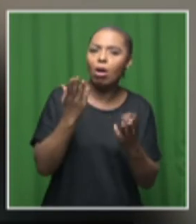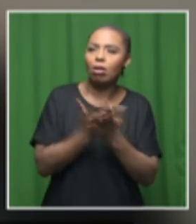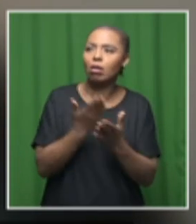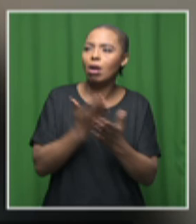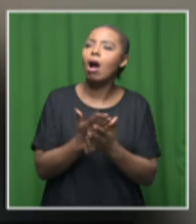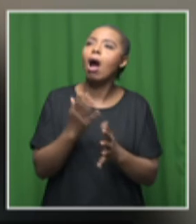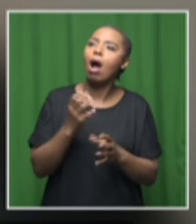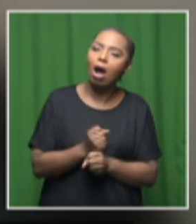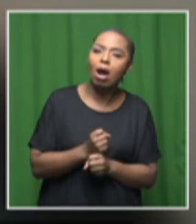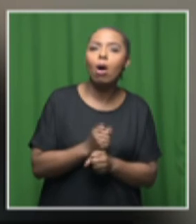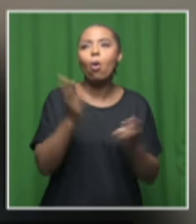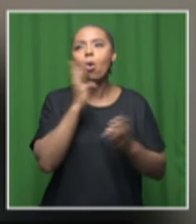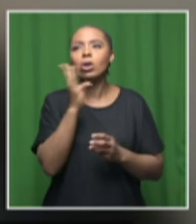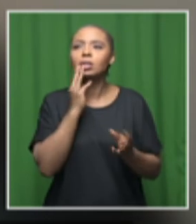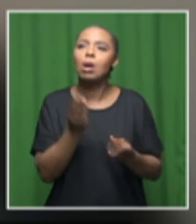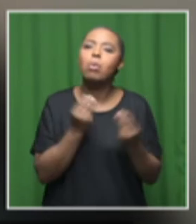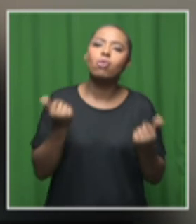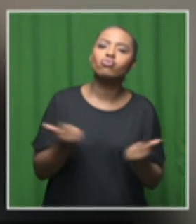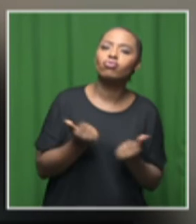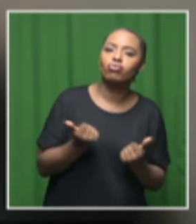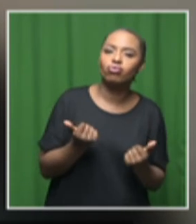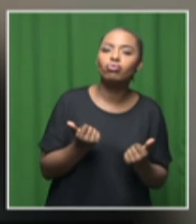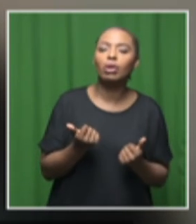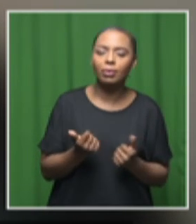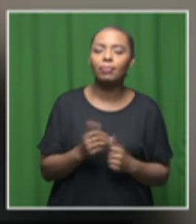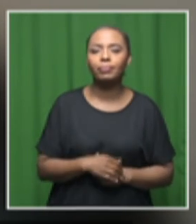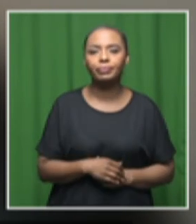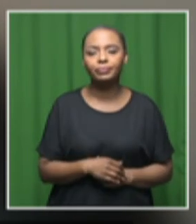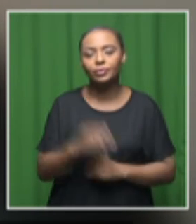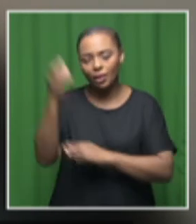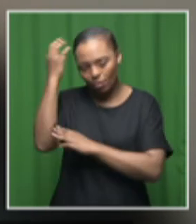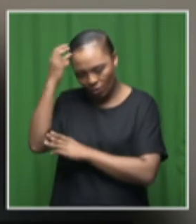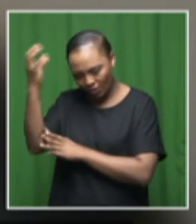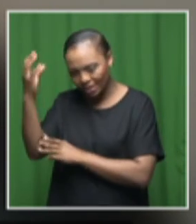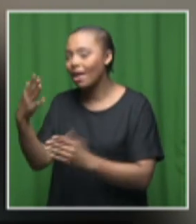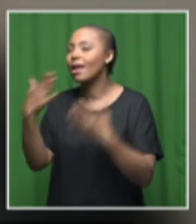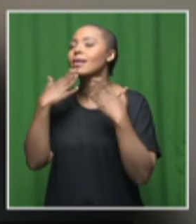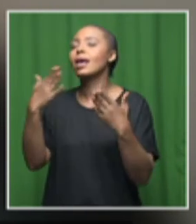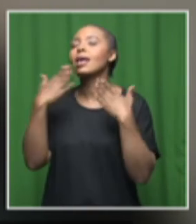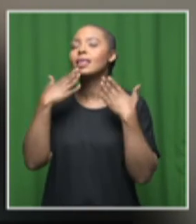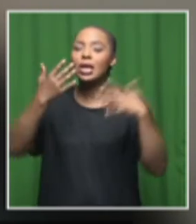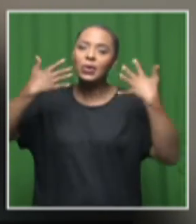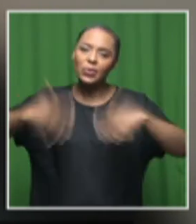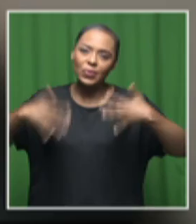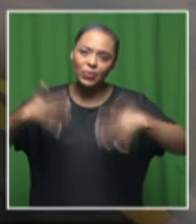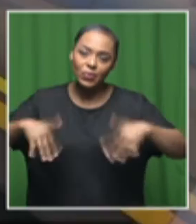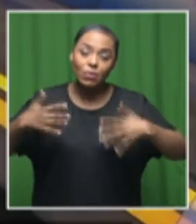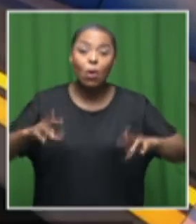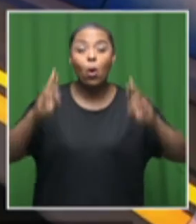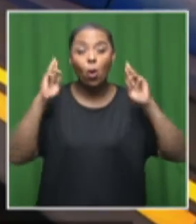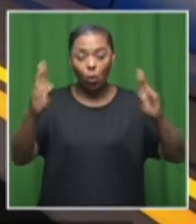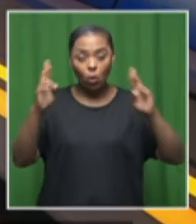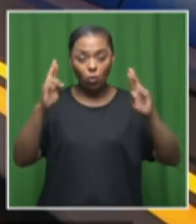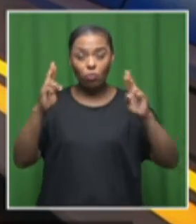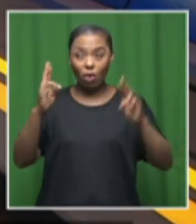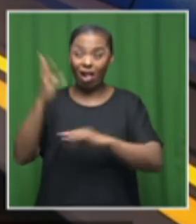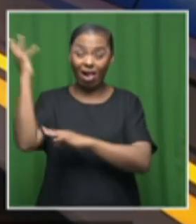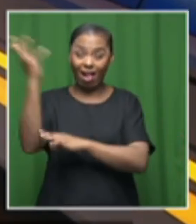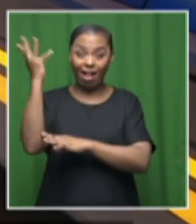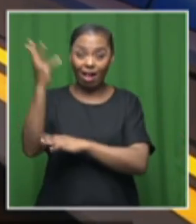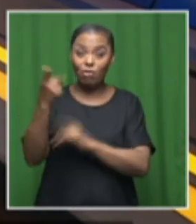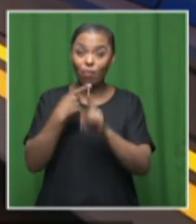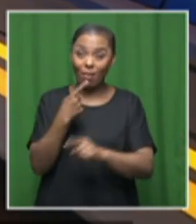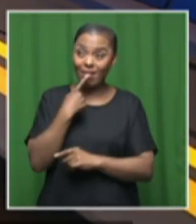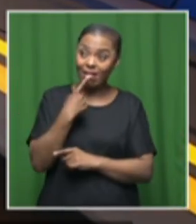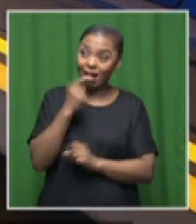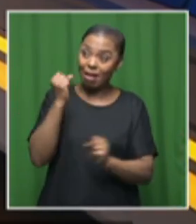have water coming out of their taps. Professor du Plessis, thank you so much, and hopefully that goes straight from your lips to